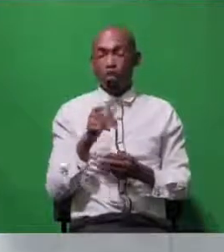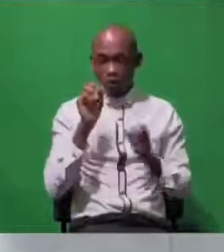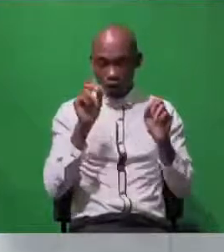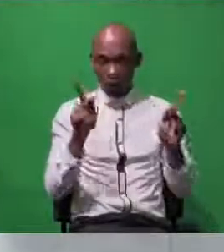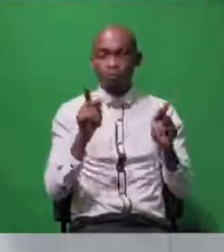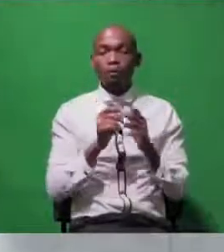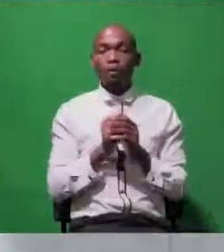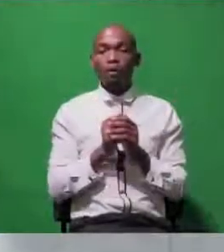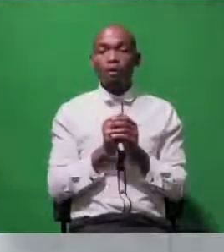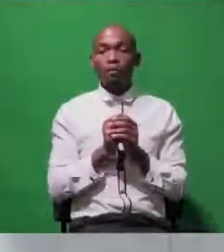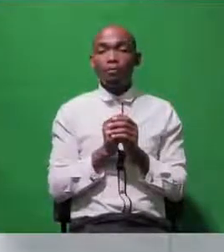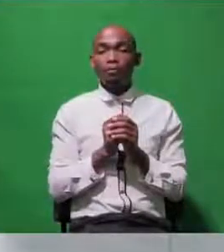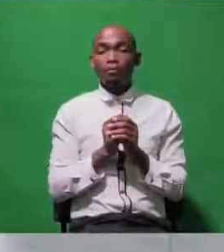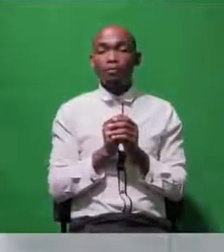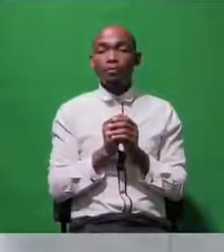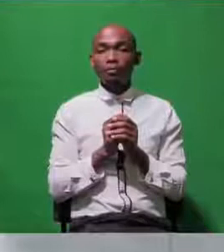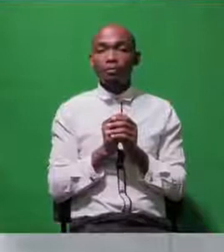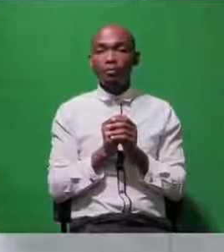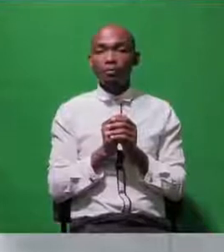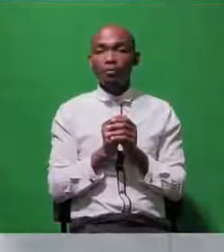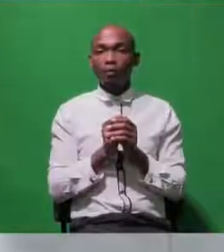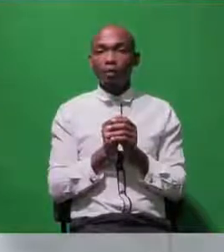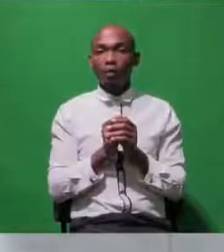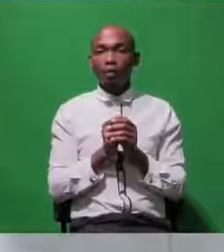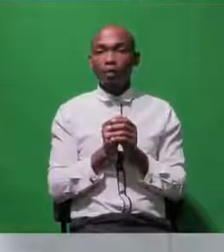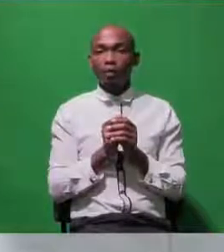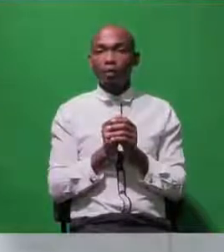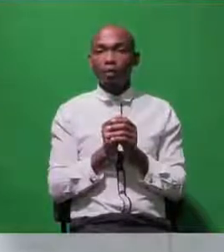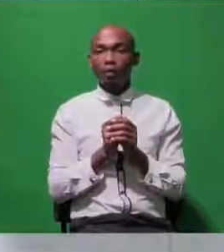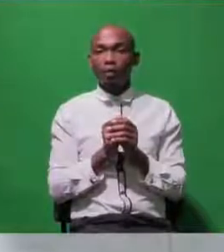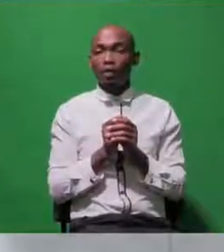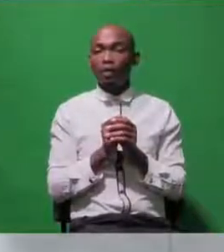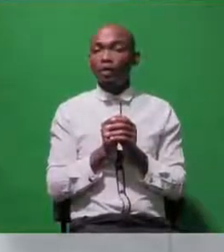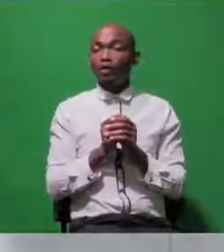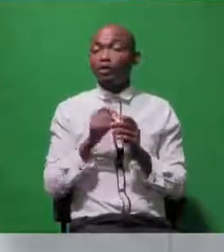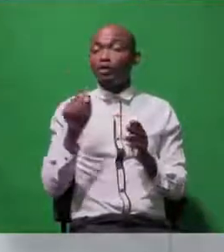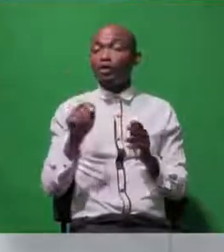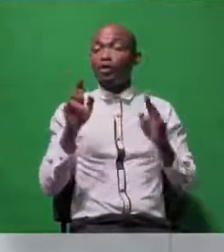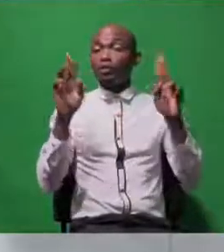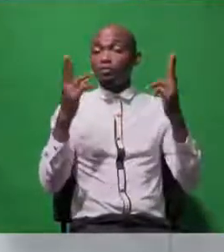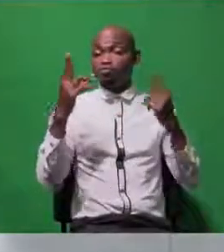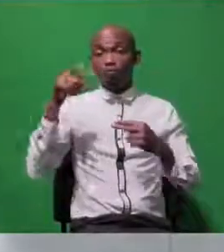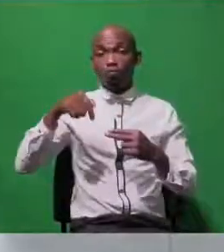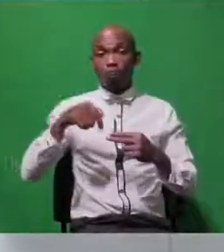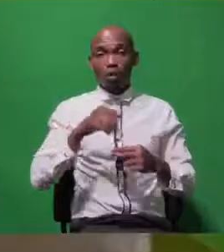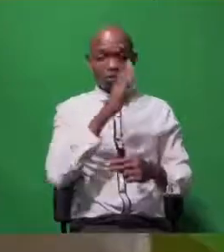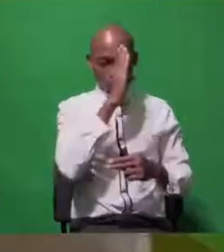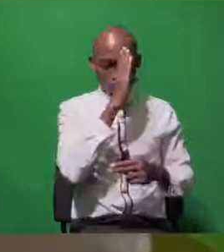Okay? So, our today's lesson will base on